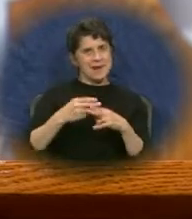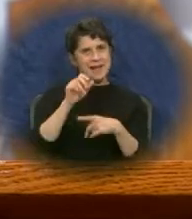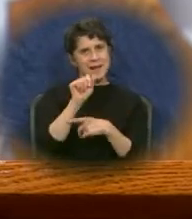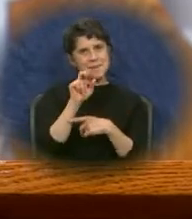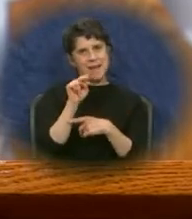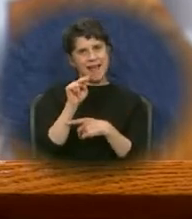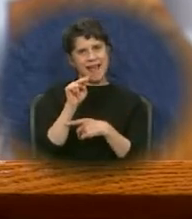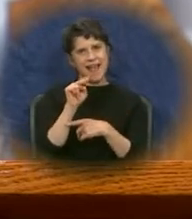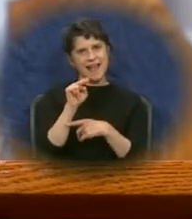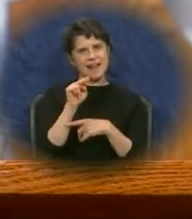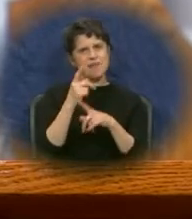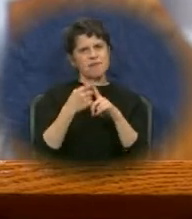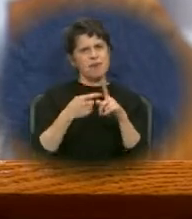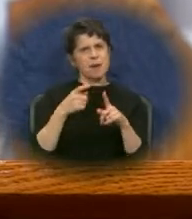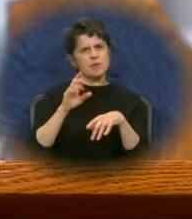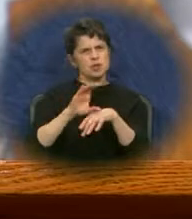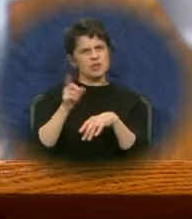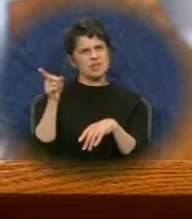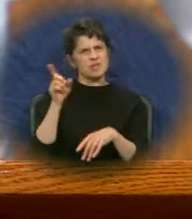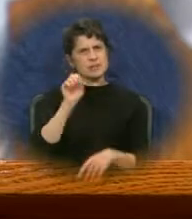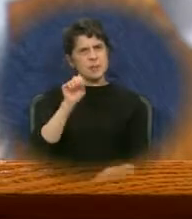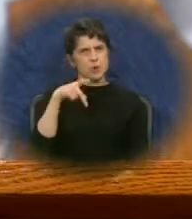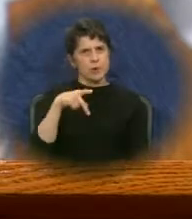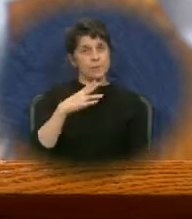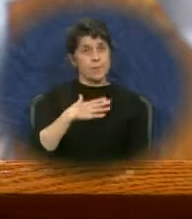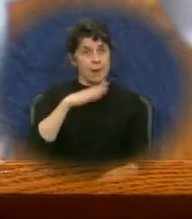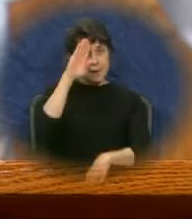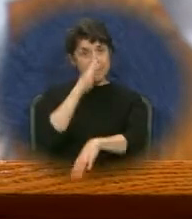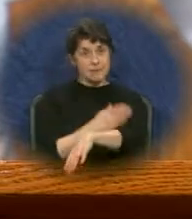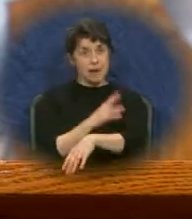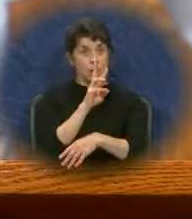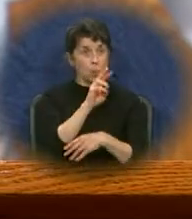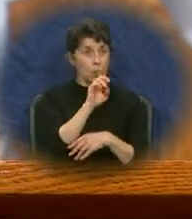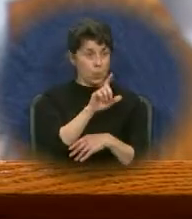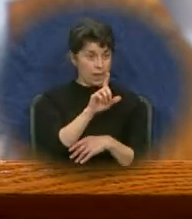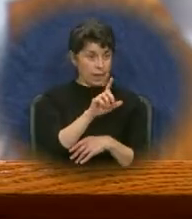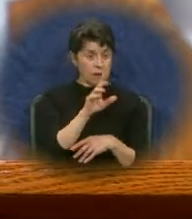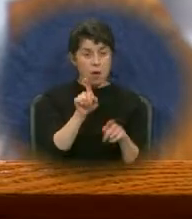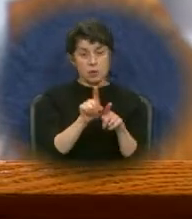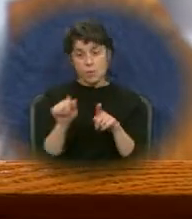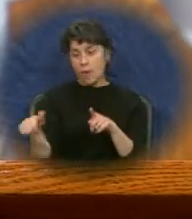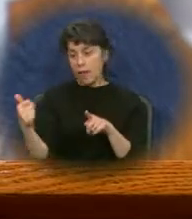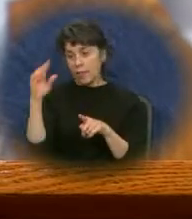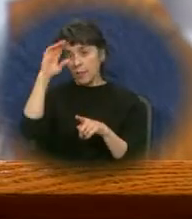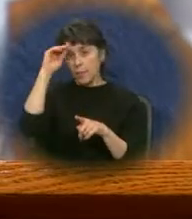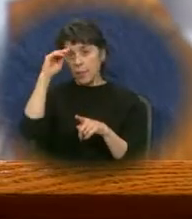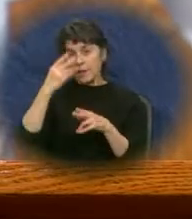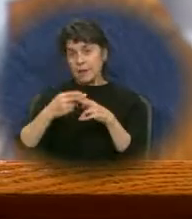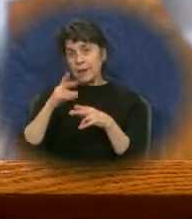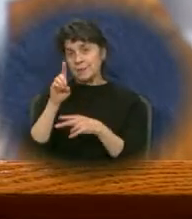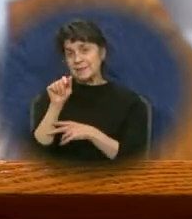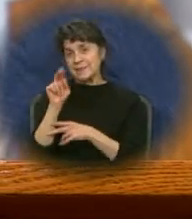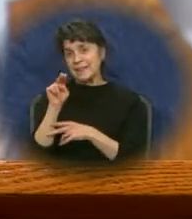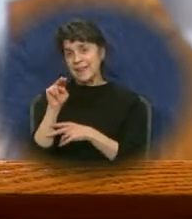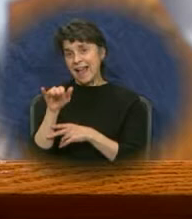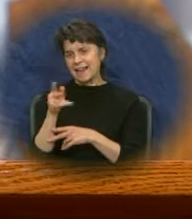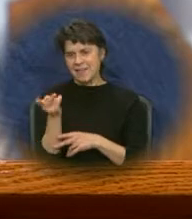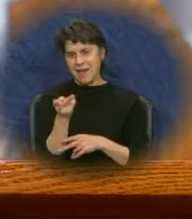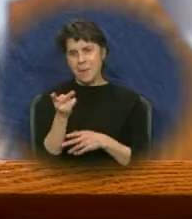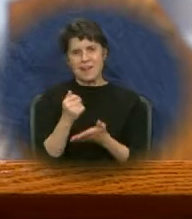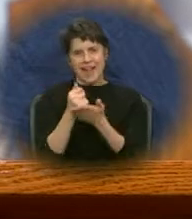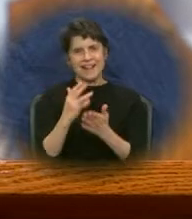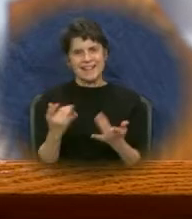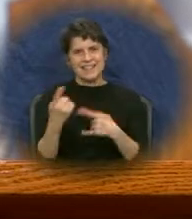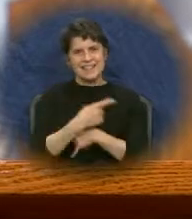Great Parish in Sun Prairie. My son, Will Maastricht, and Danny Blackowitz were our acolytes. It is a pleasure for us